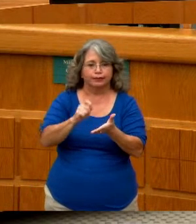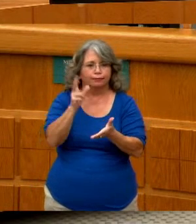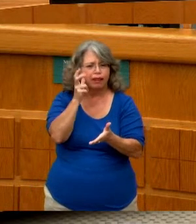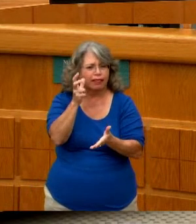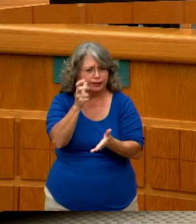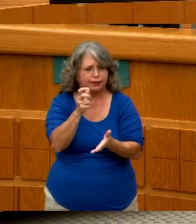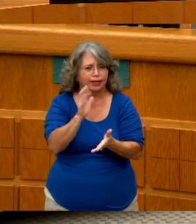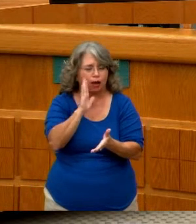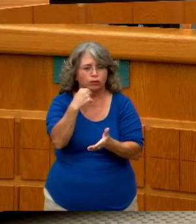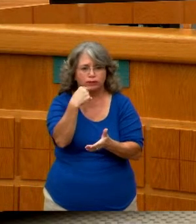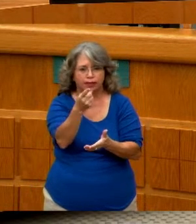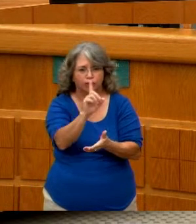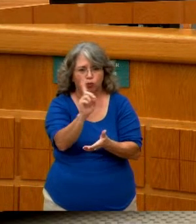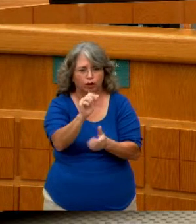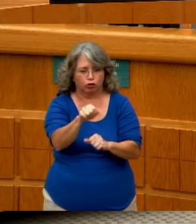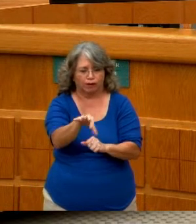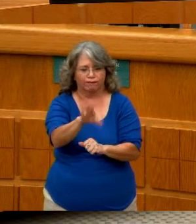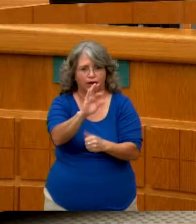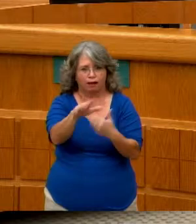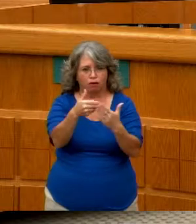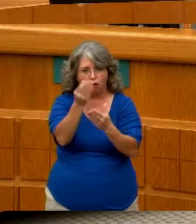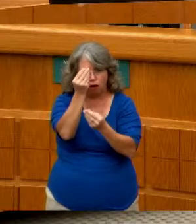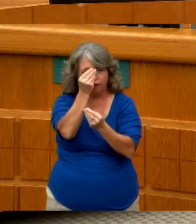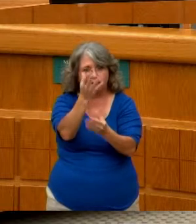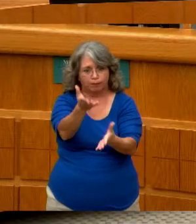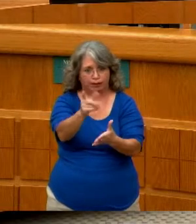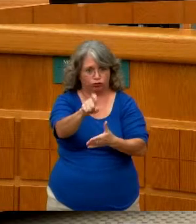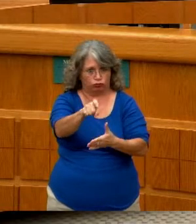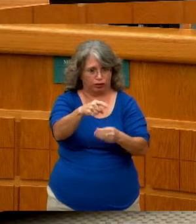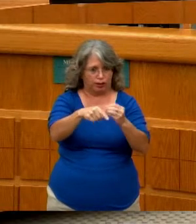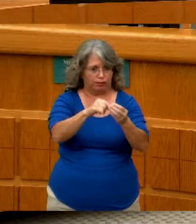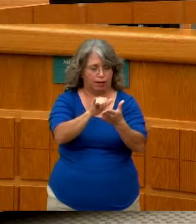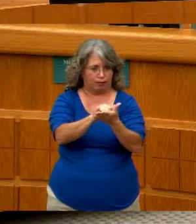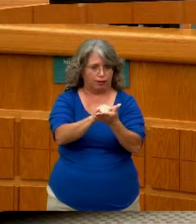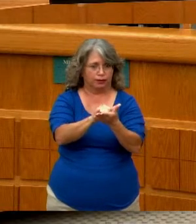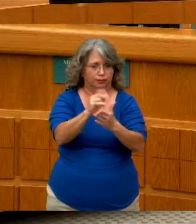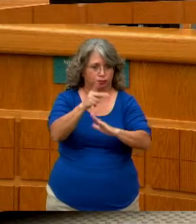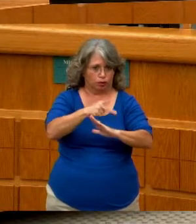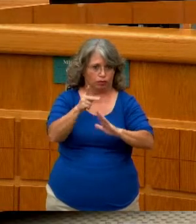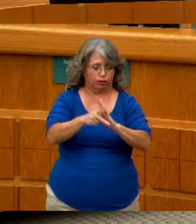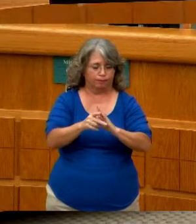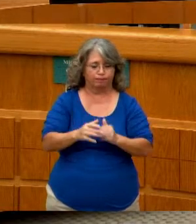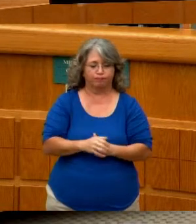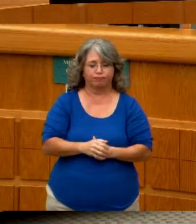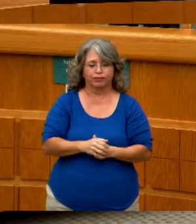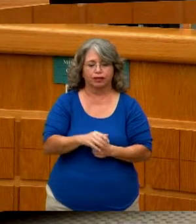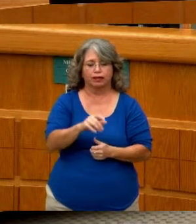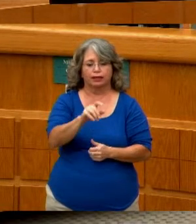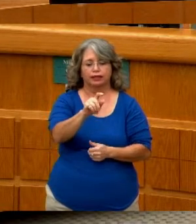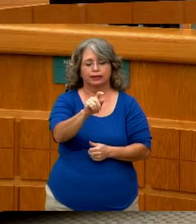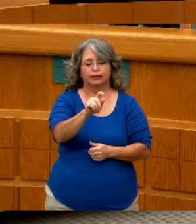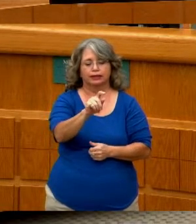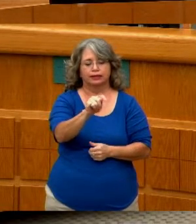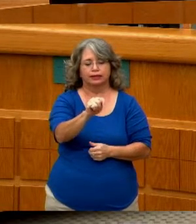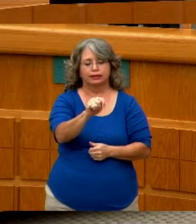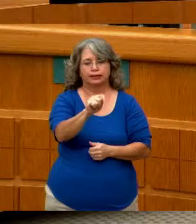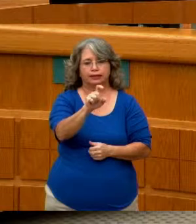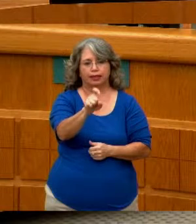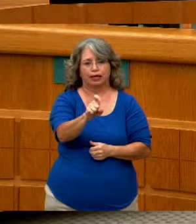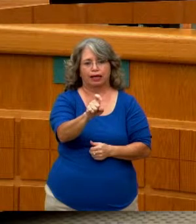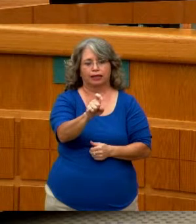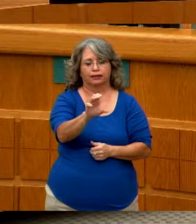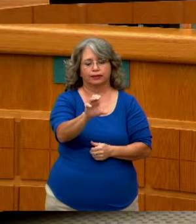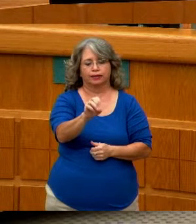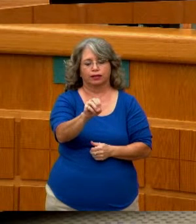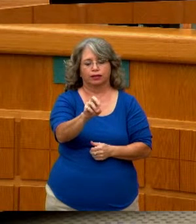Let me tell you where you can go to get all of the information that you need regarding this Texas Eviction Diversion Program.